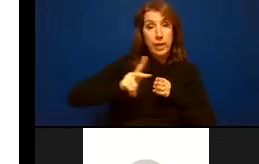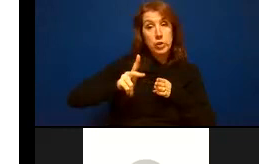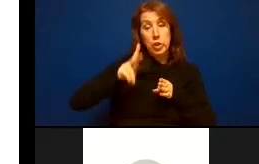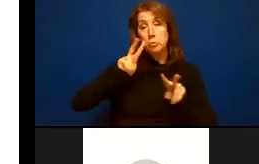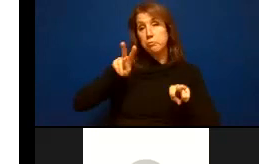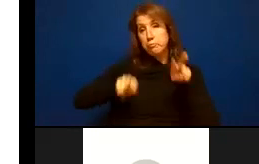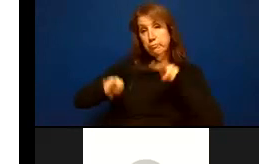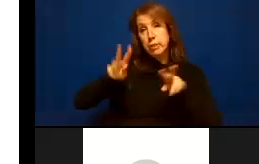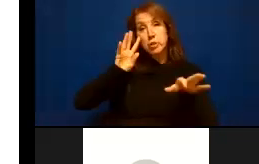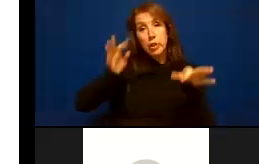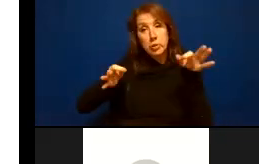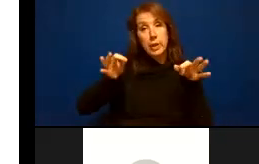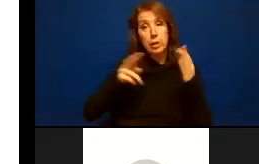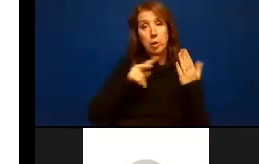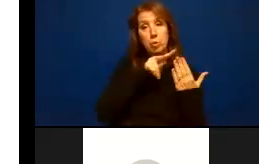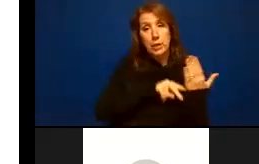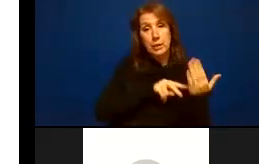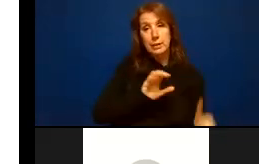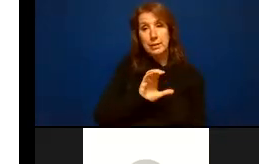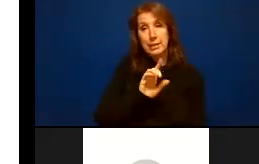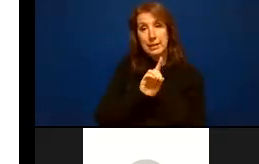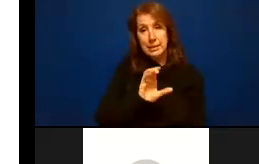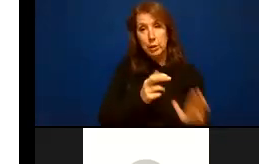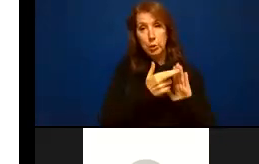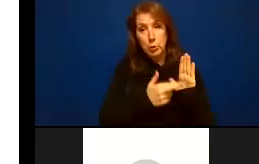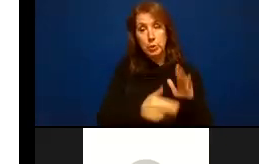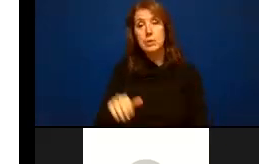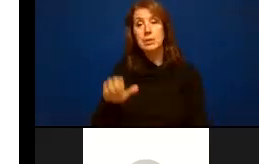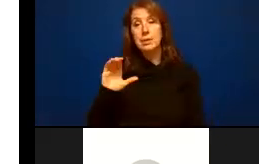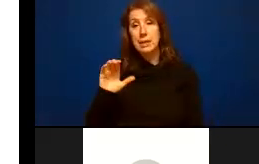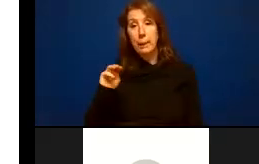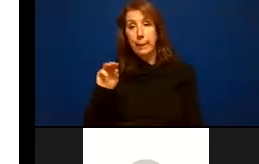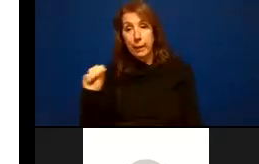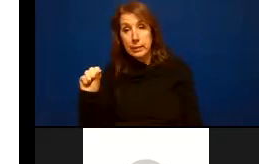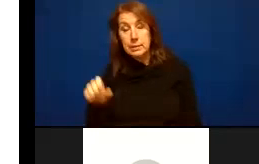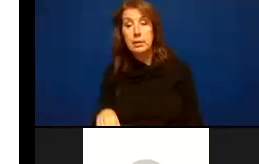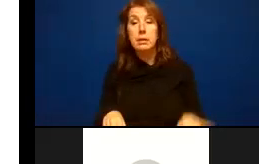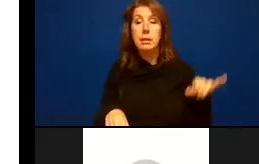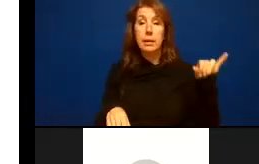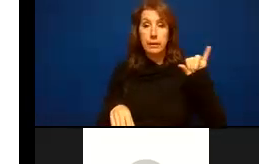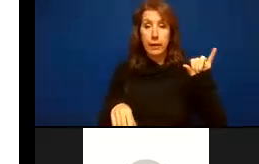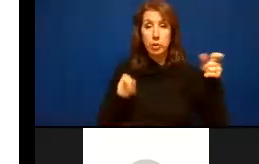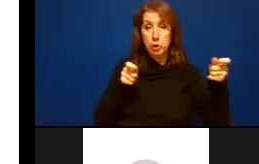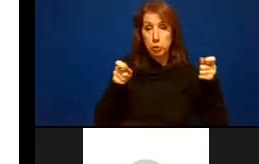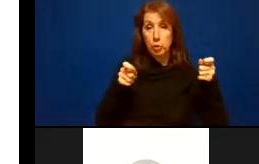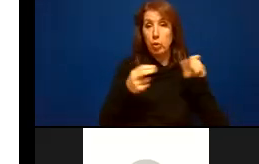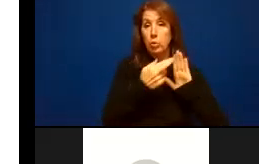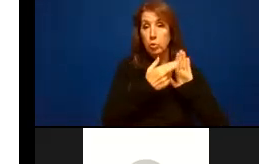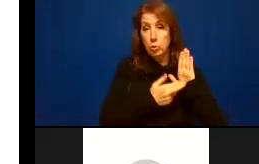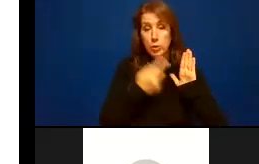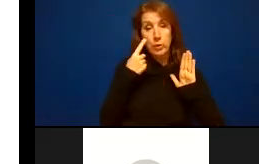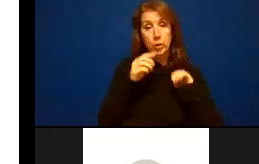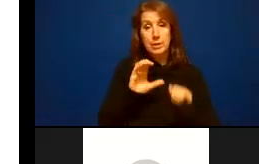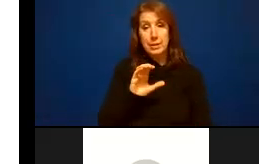CDC guidelines, looking at, I think, CMS, looking at what the infection control policies that CDC sets